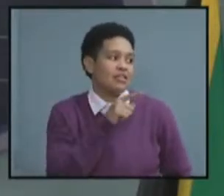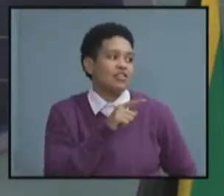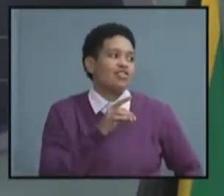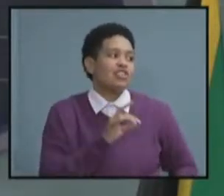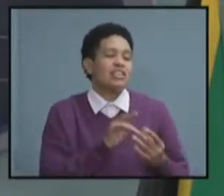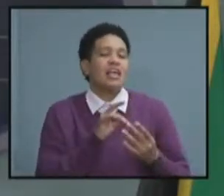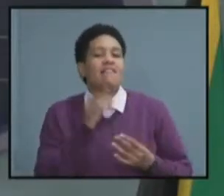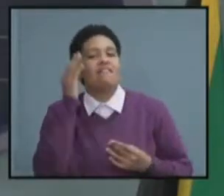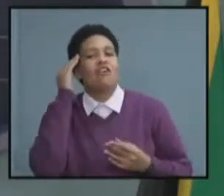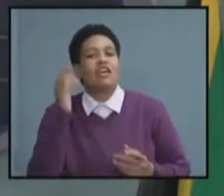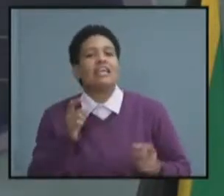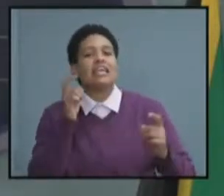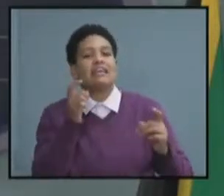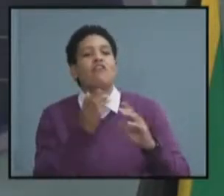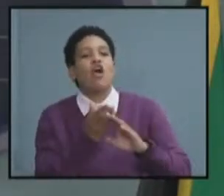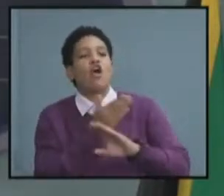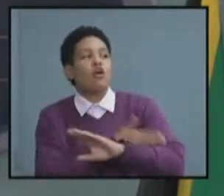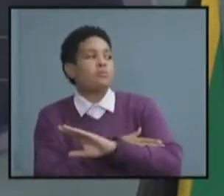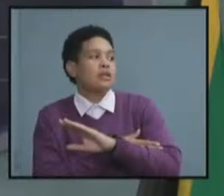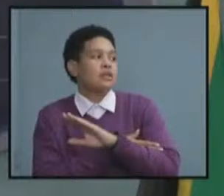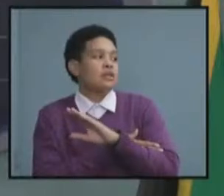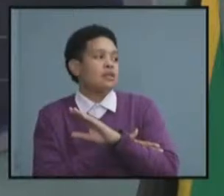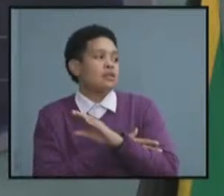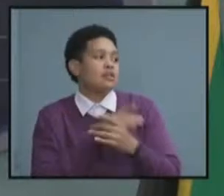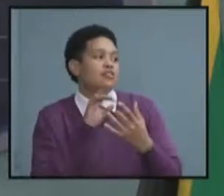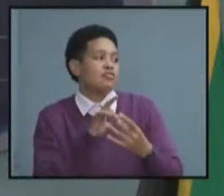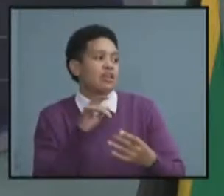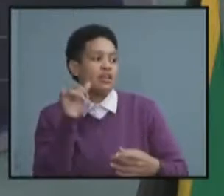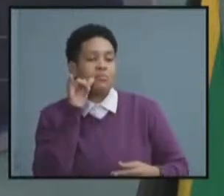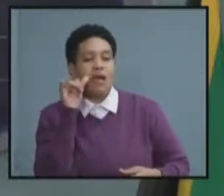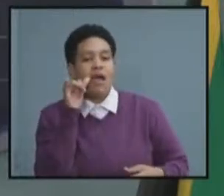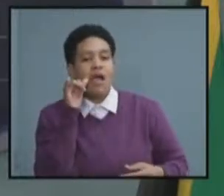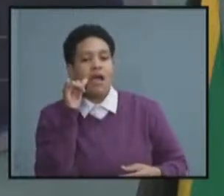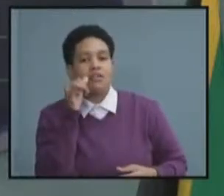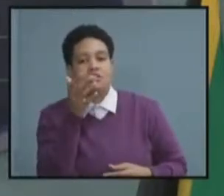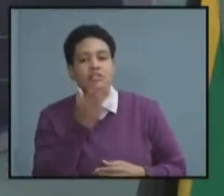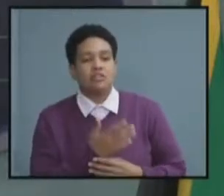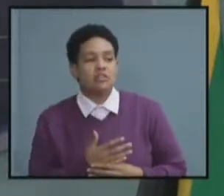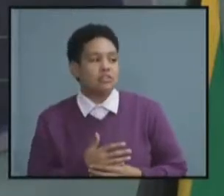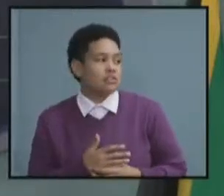you forgot to give an update on the bars.